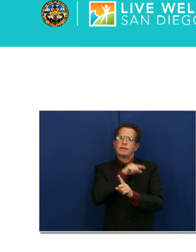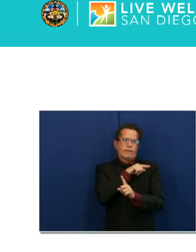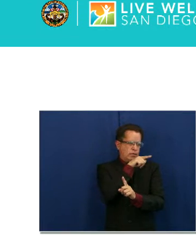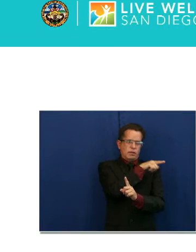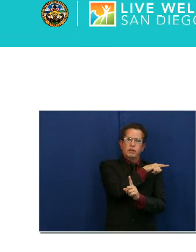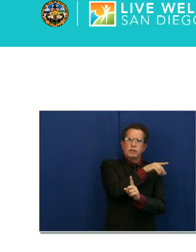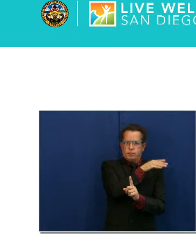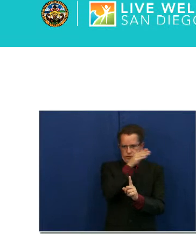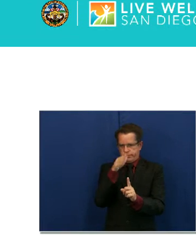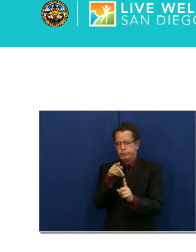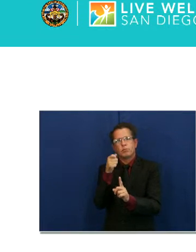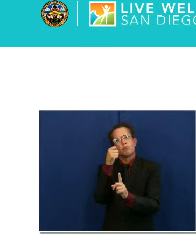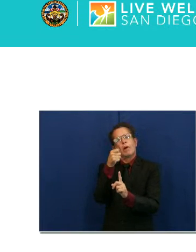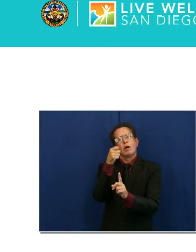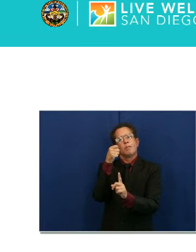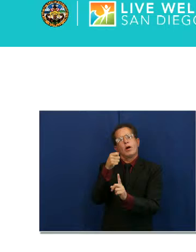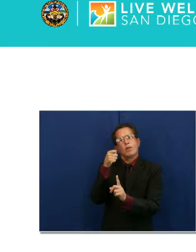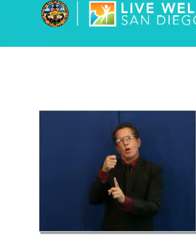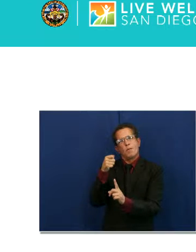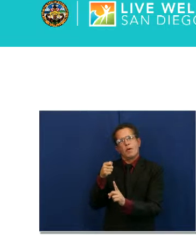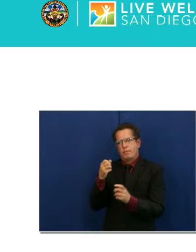December 27th,